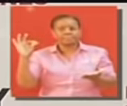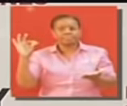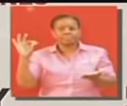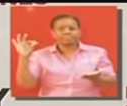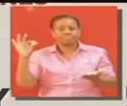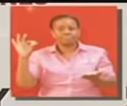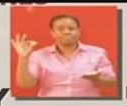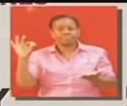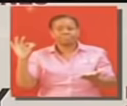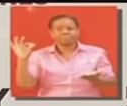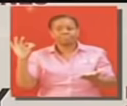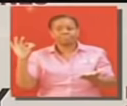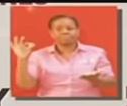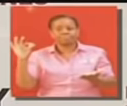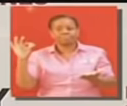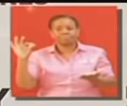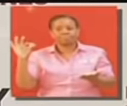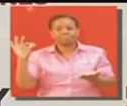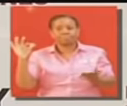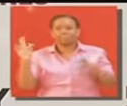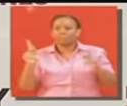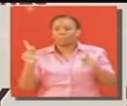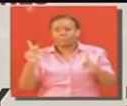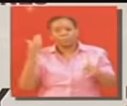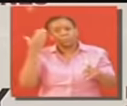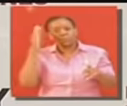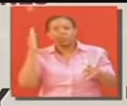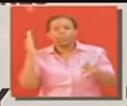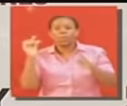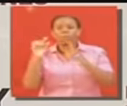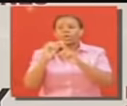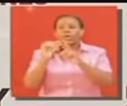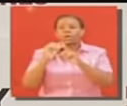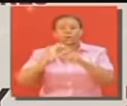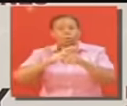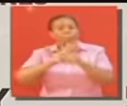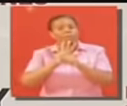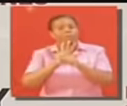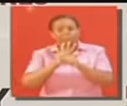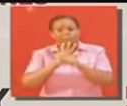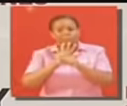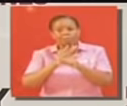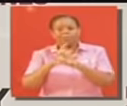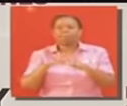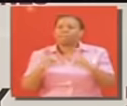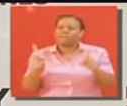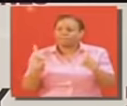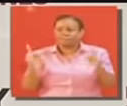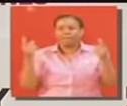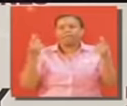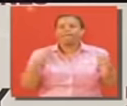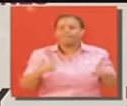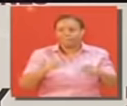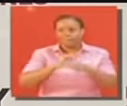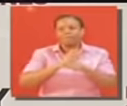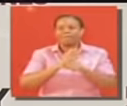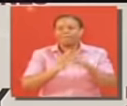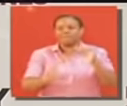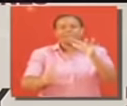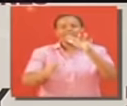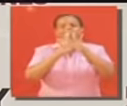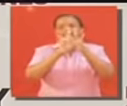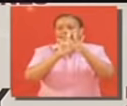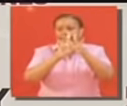budgetary approval for COVID. But when COVID hit us, you will recall I did go to cabinet and I took a note